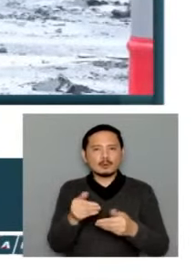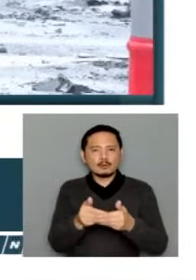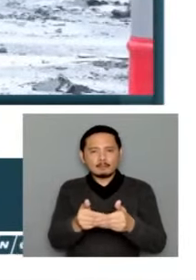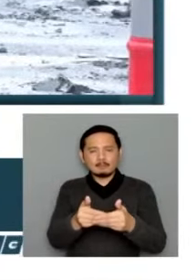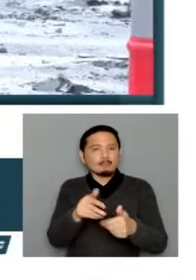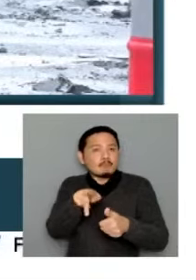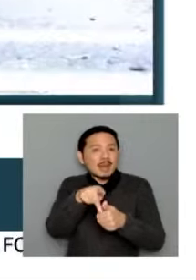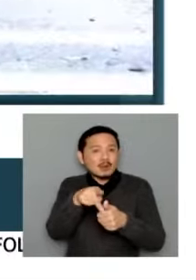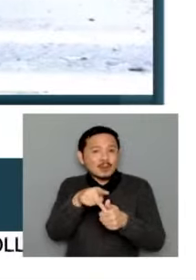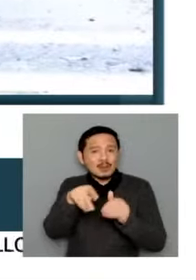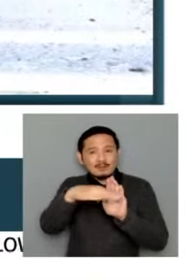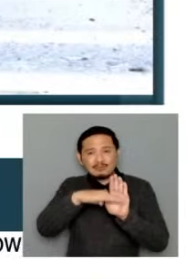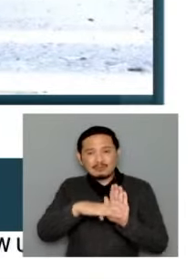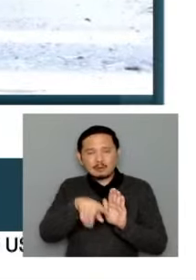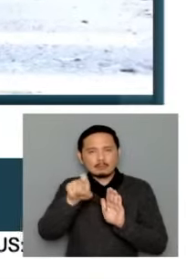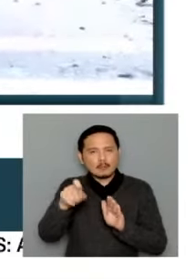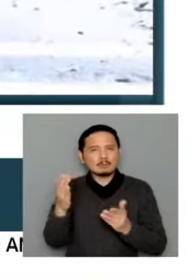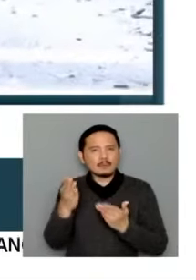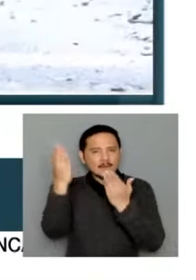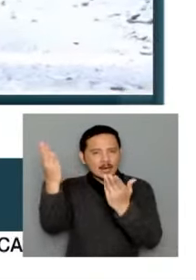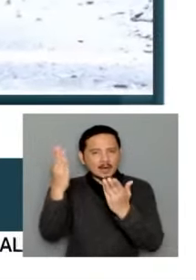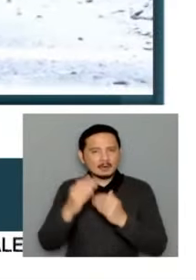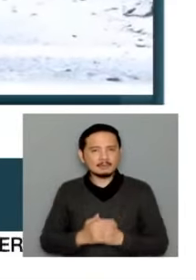prioritization to be given. And